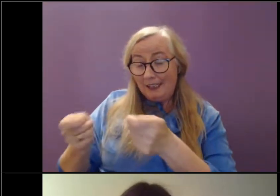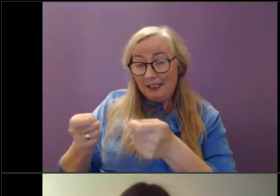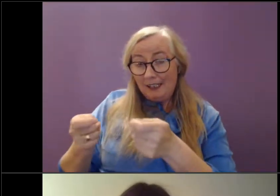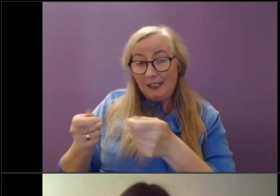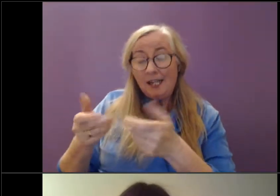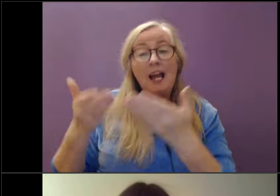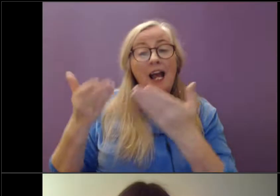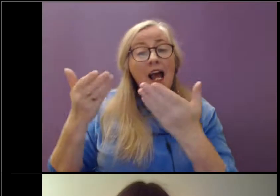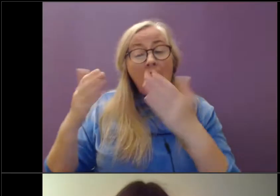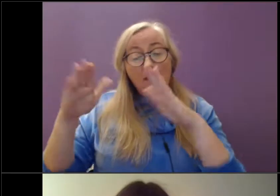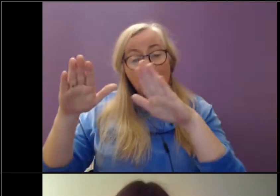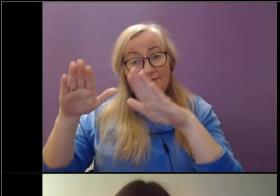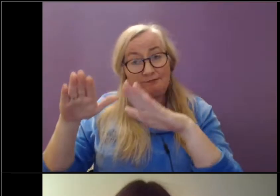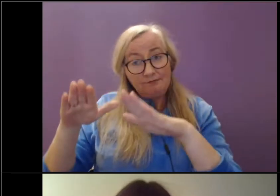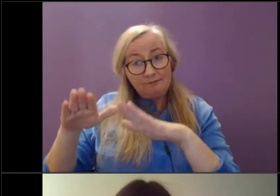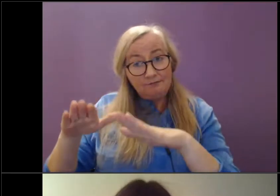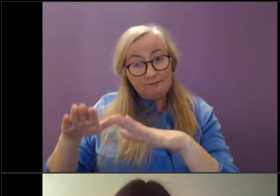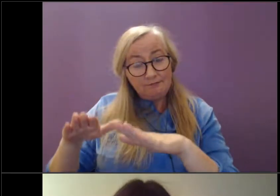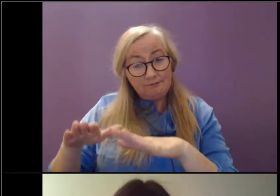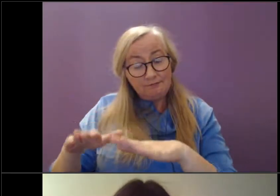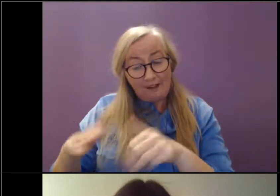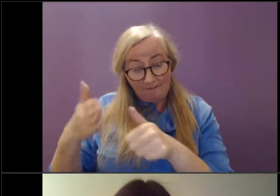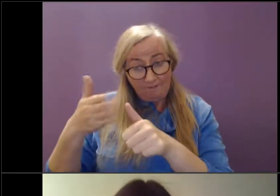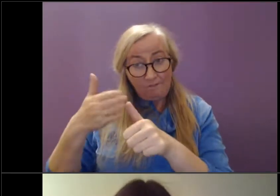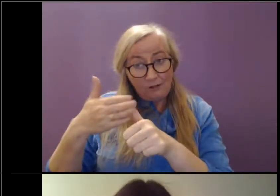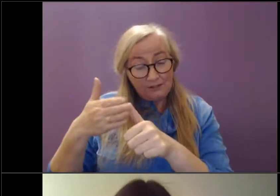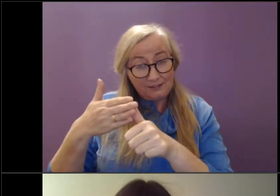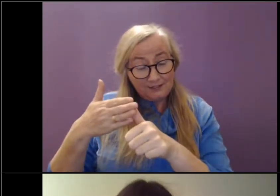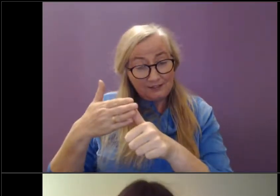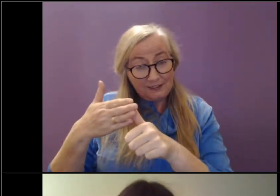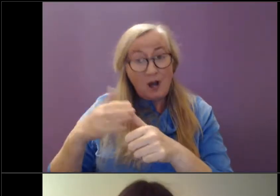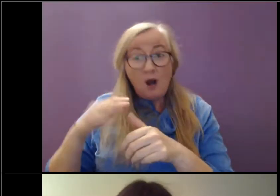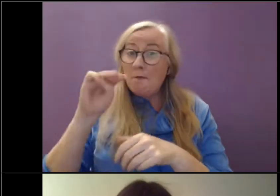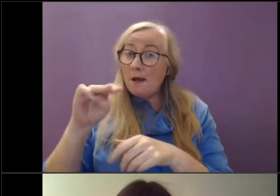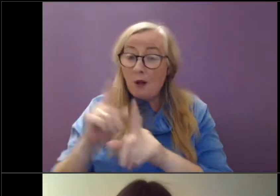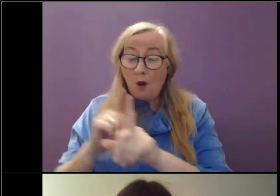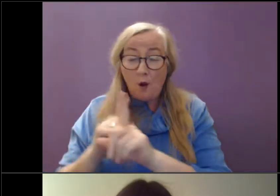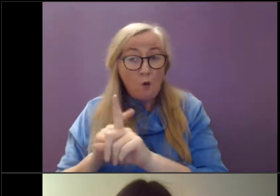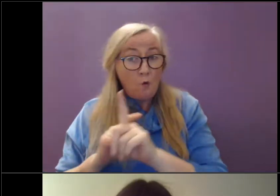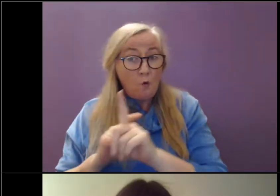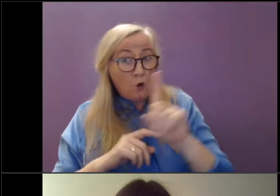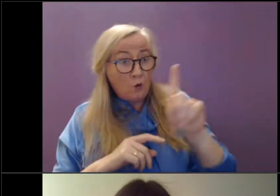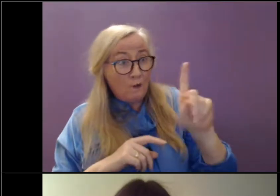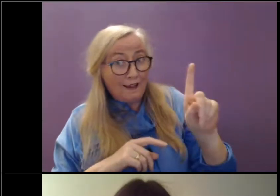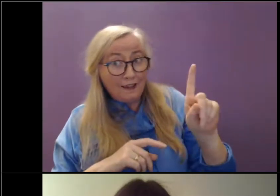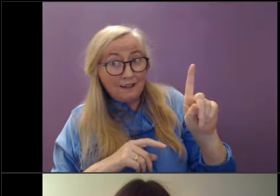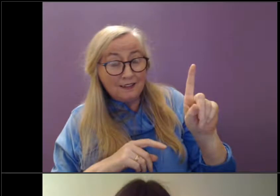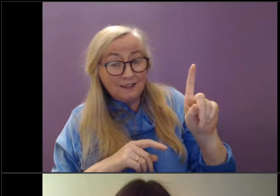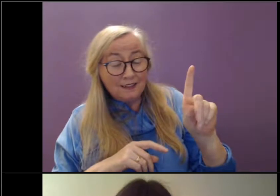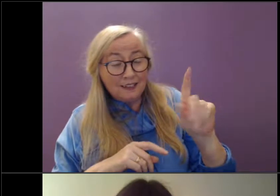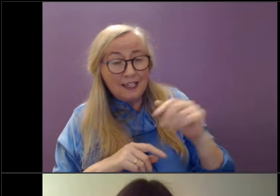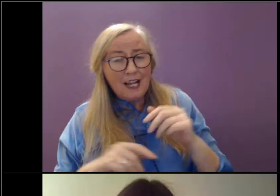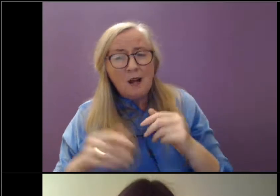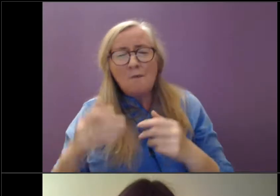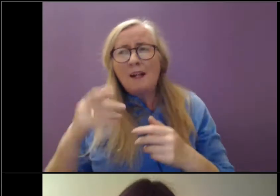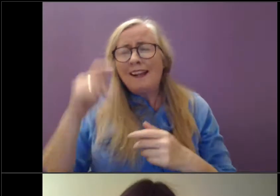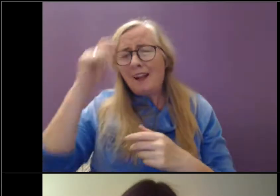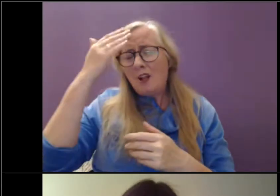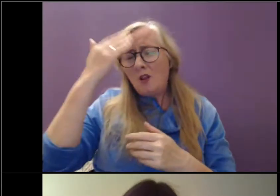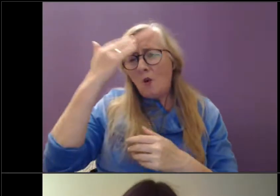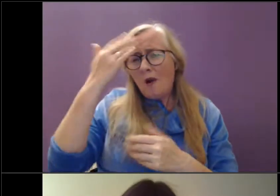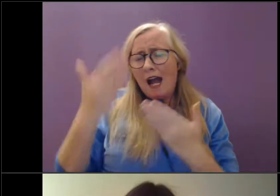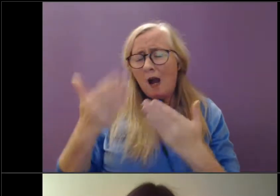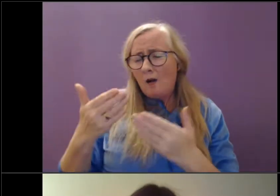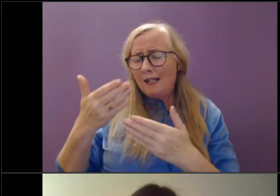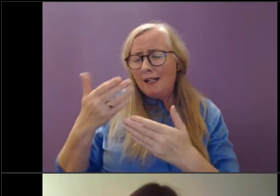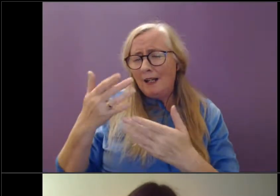them initially. And that might be from walking away, it might be thinking about what calms them and how do you support them in